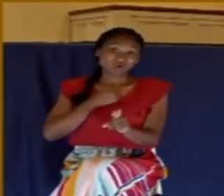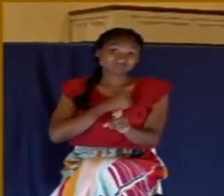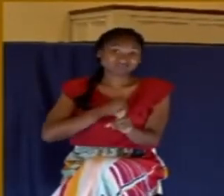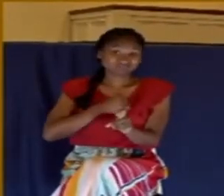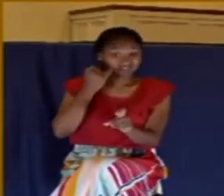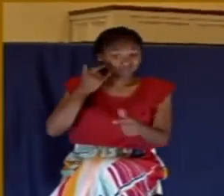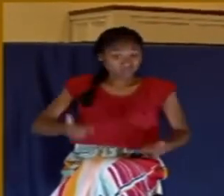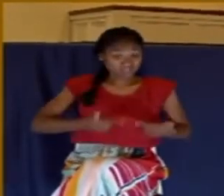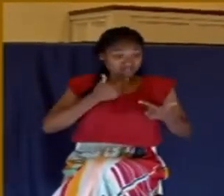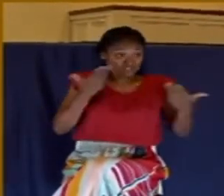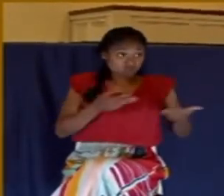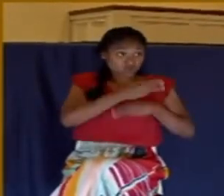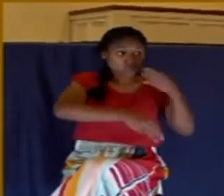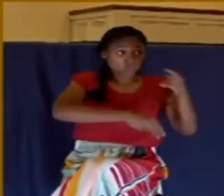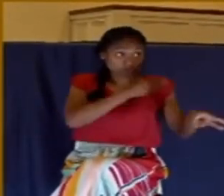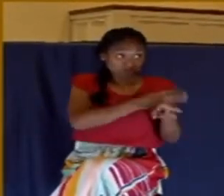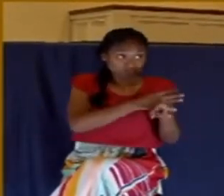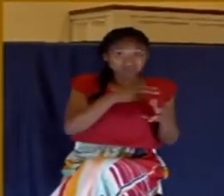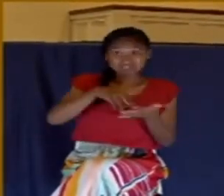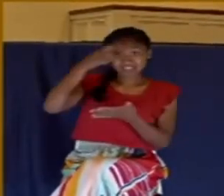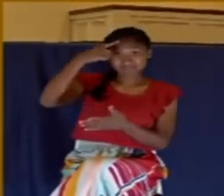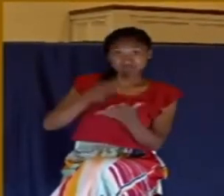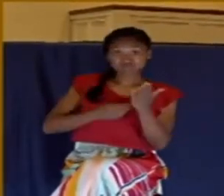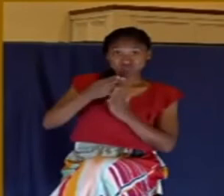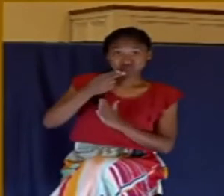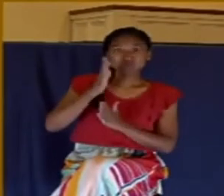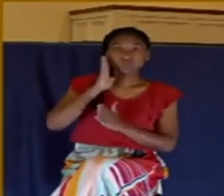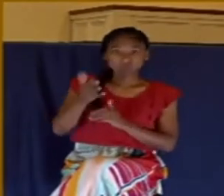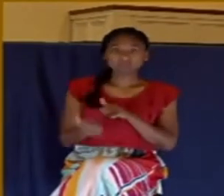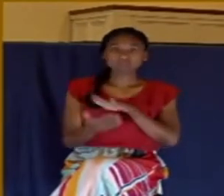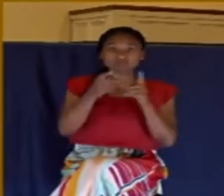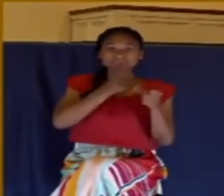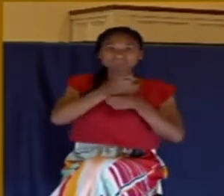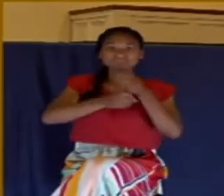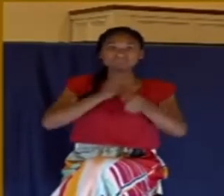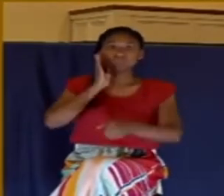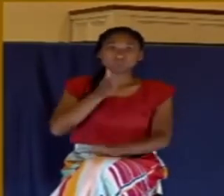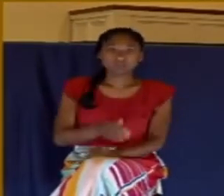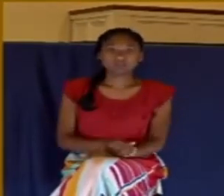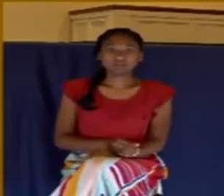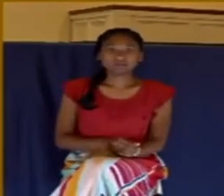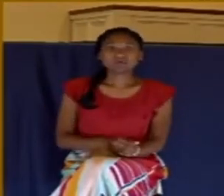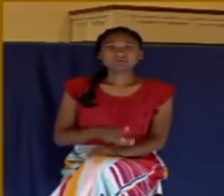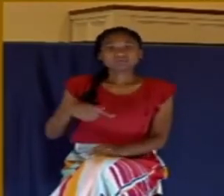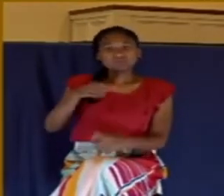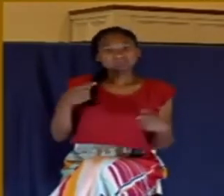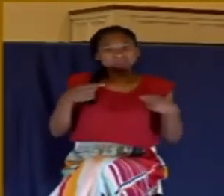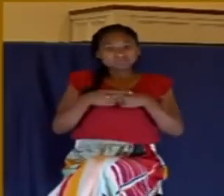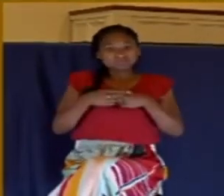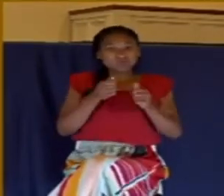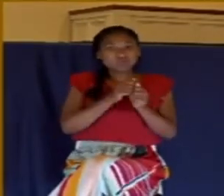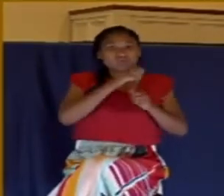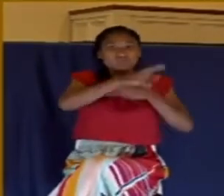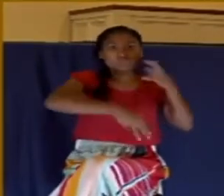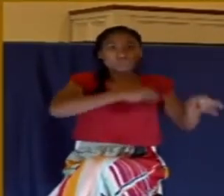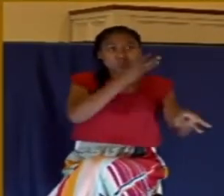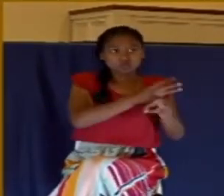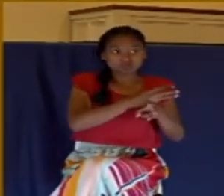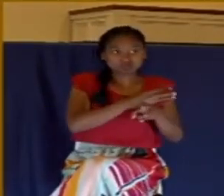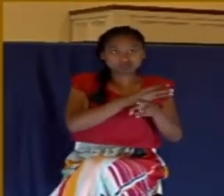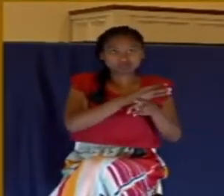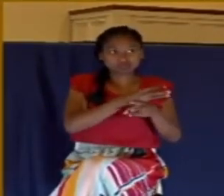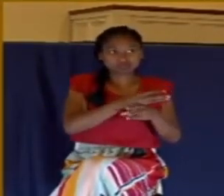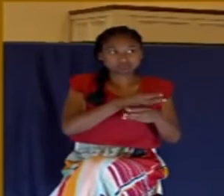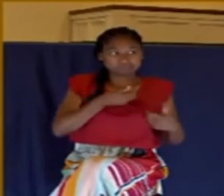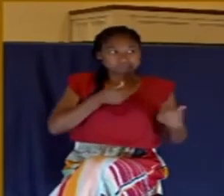you're going to be persecuted for it. You're going in the opposite direction as the world, so you're meeting the world head on. And so you're going to